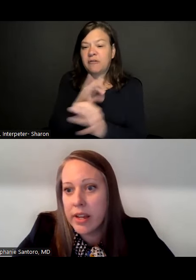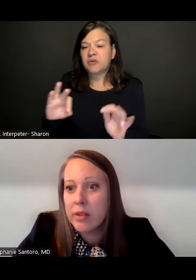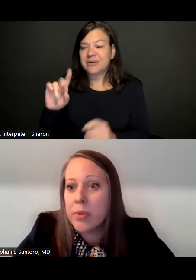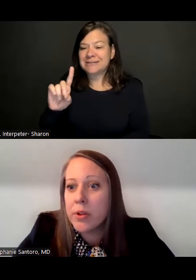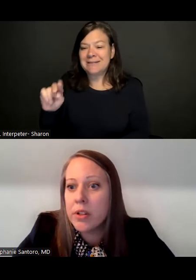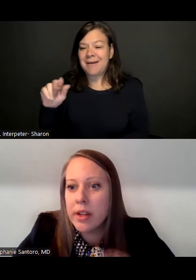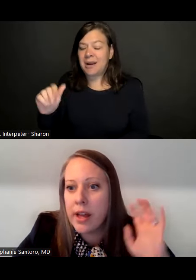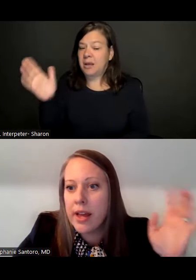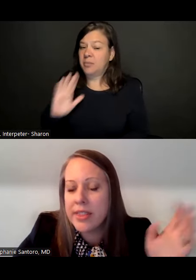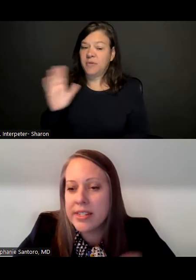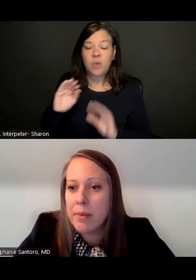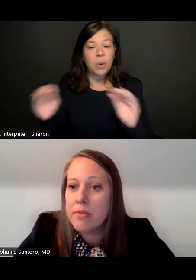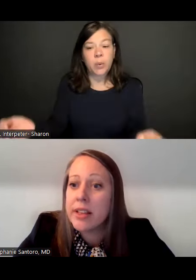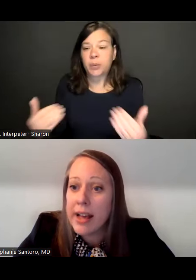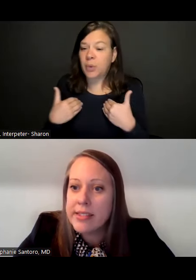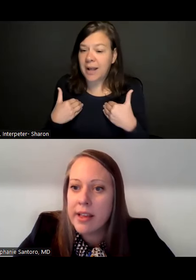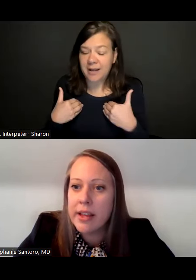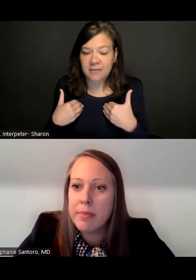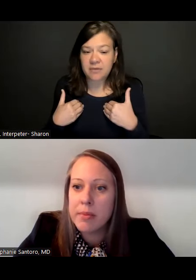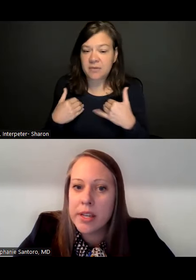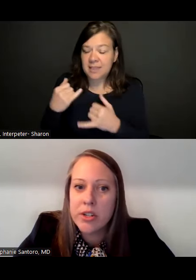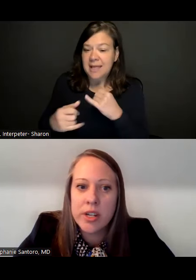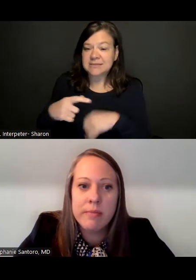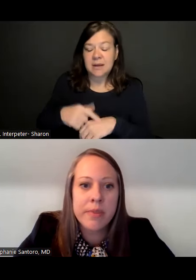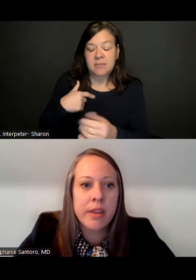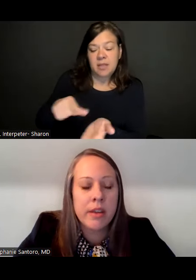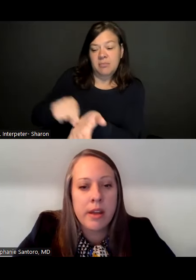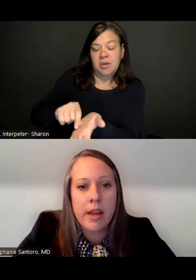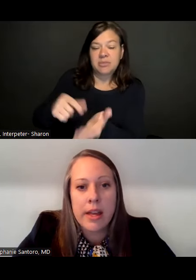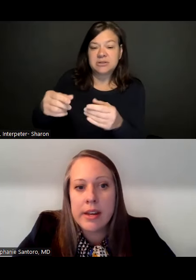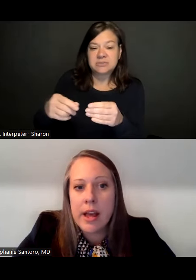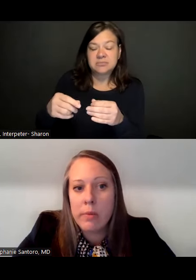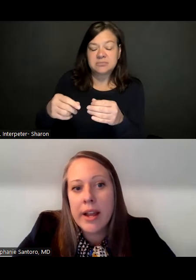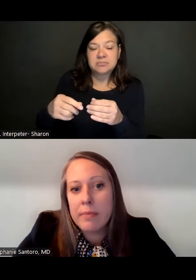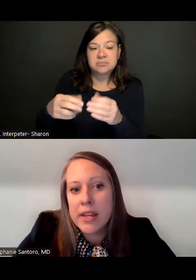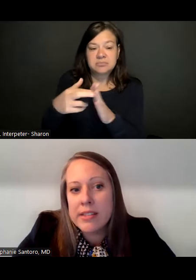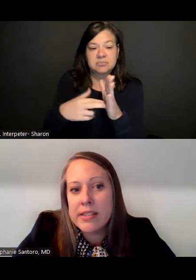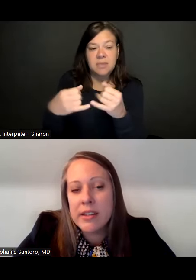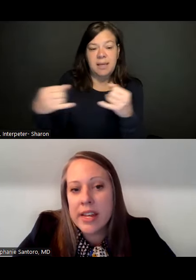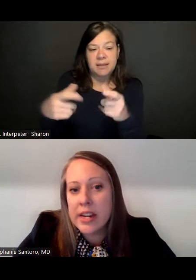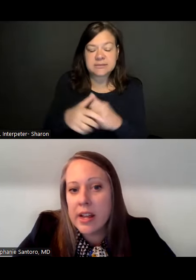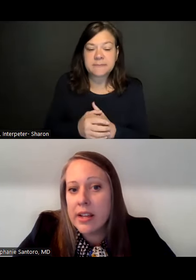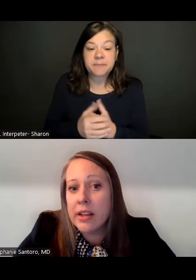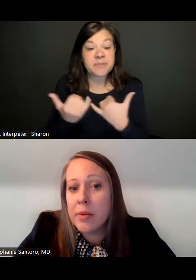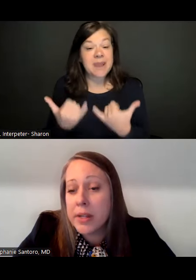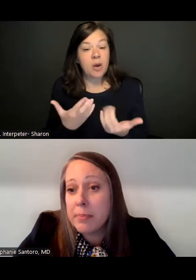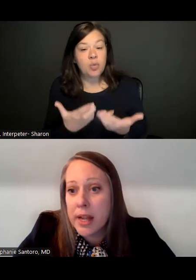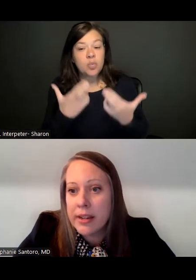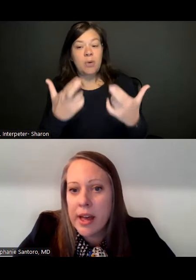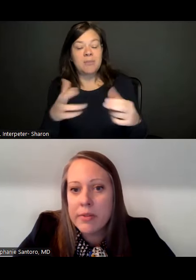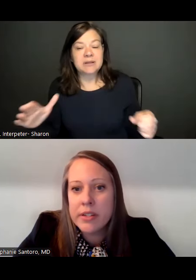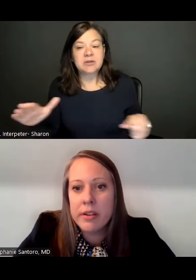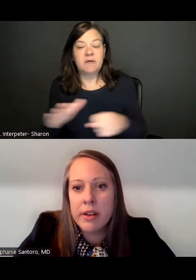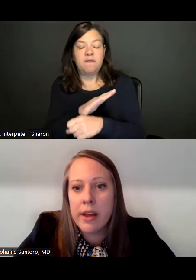readily available at the time of the last guideline publication. It now recommends getting a complete